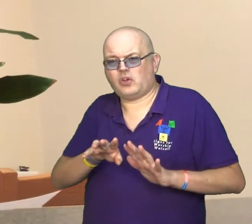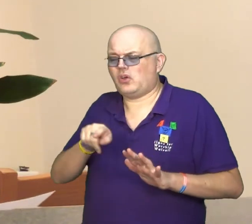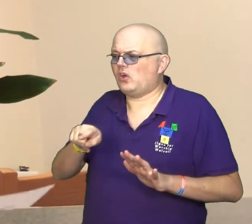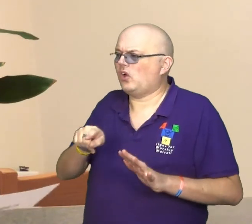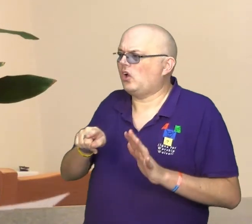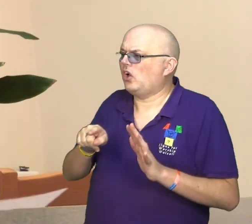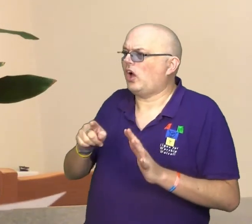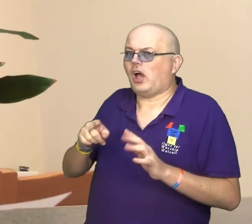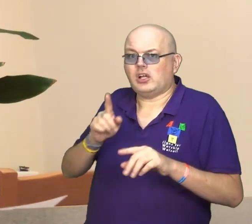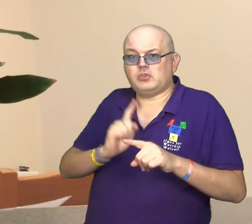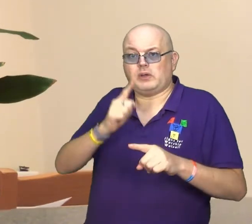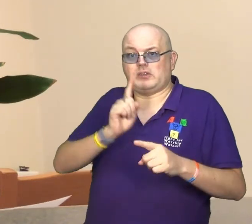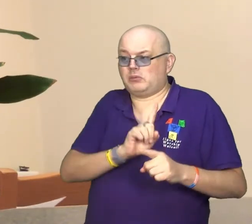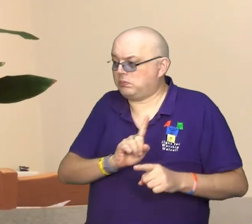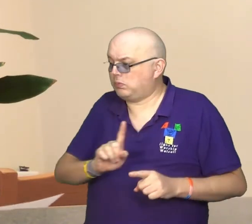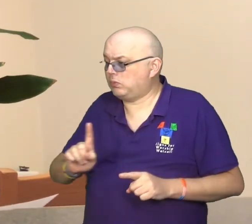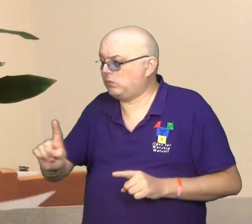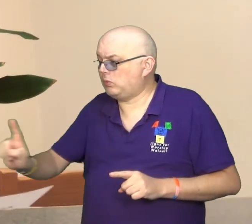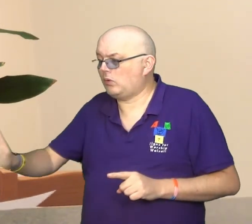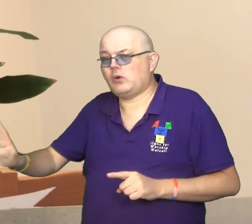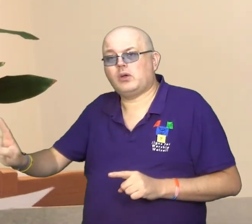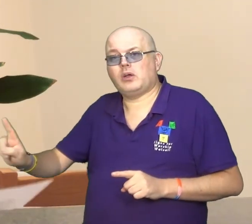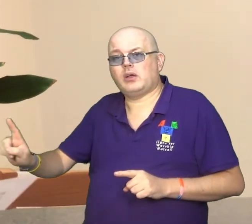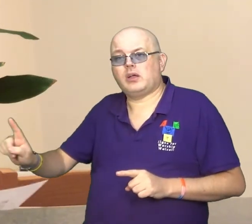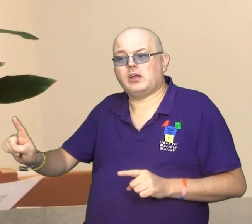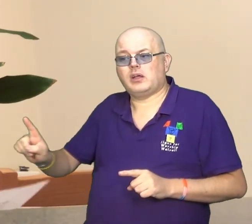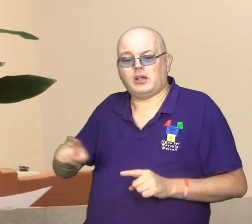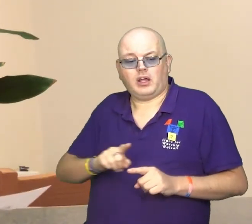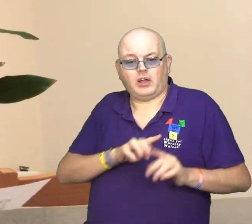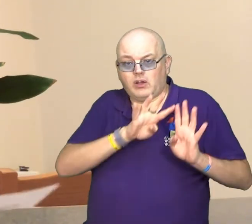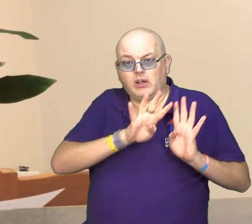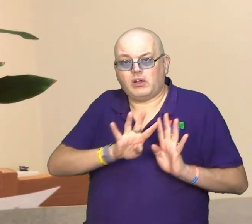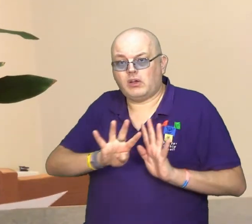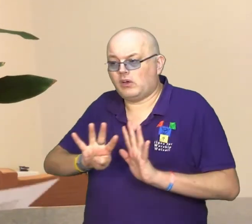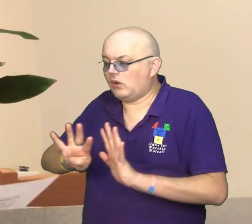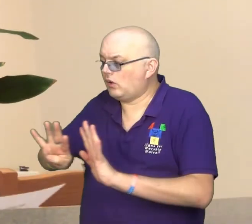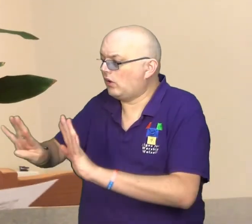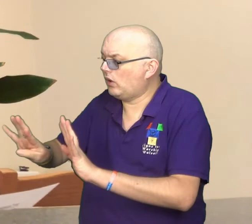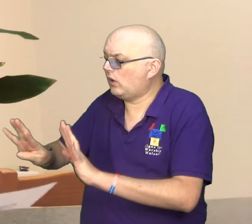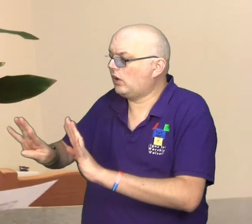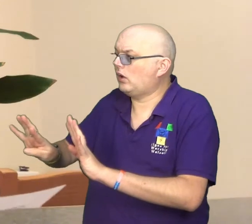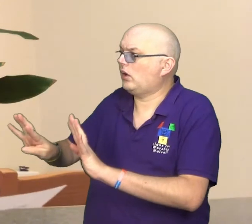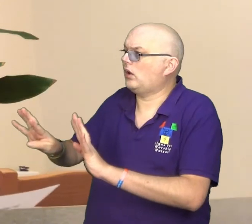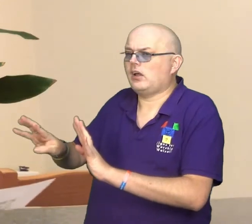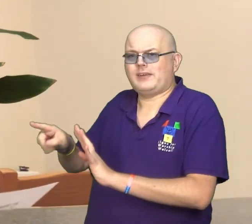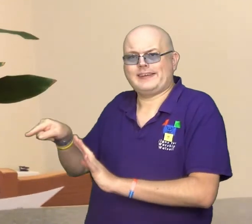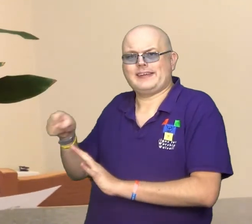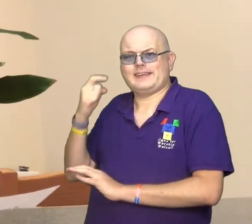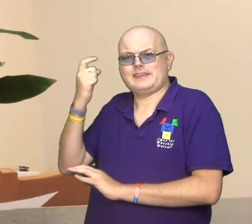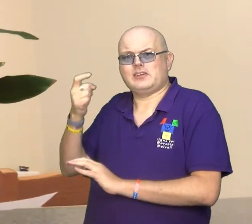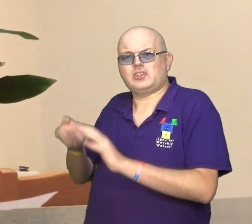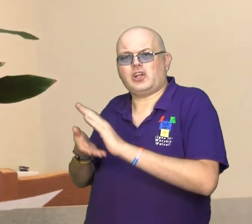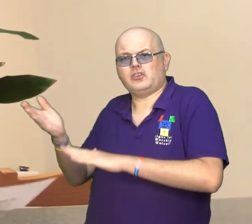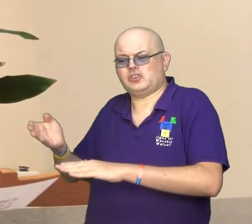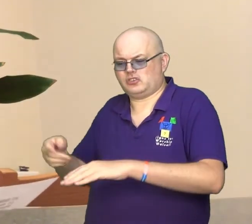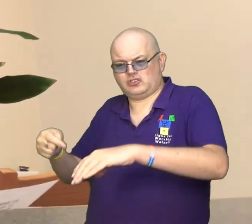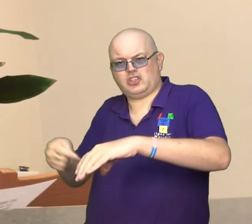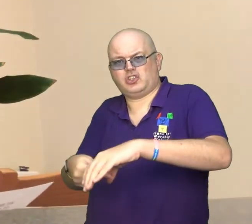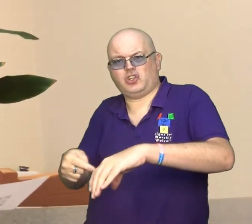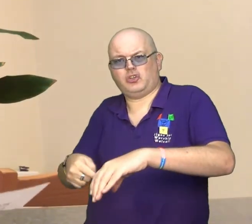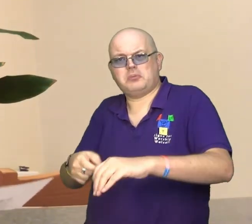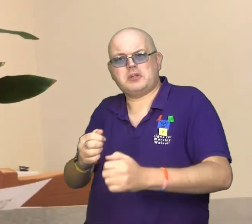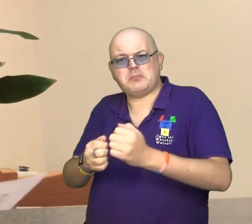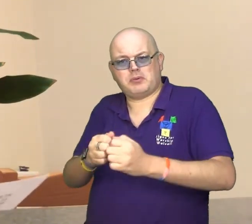her, noticed how quickly she got up and went out, they followed her, supposing she was going to the tomb